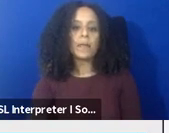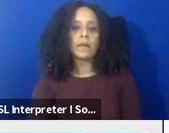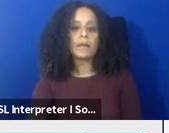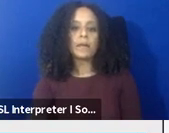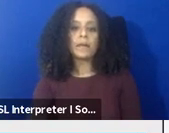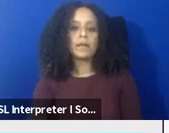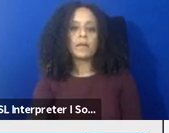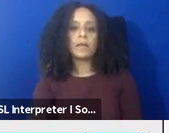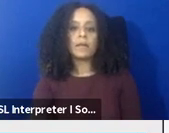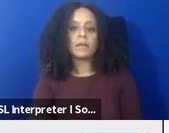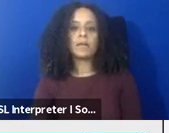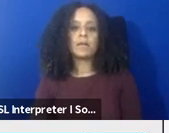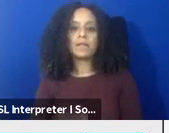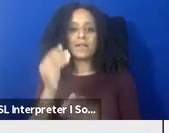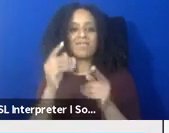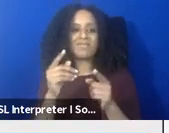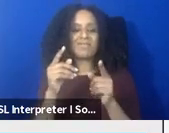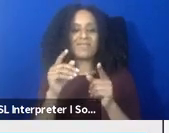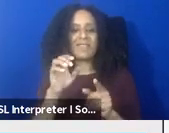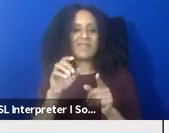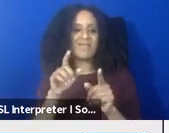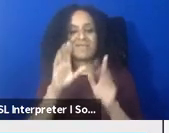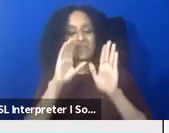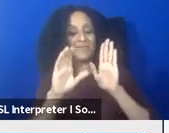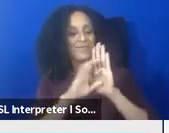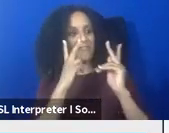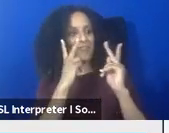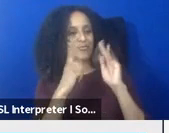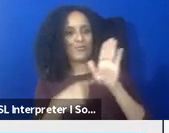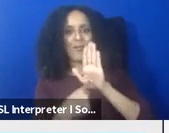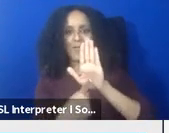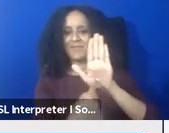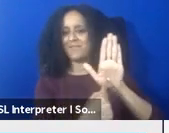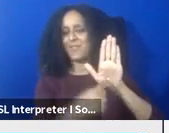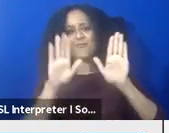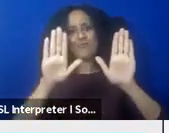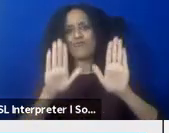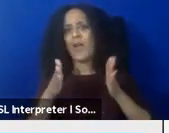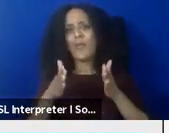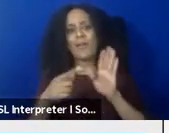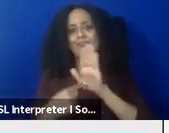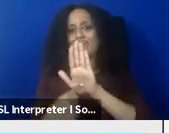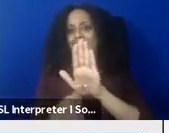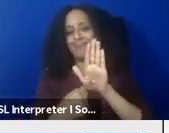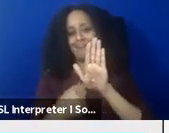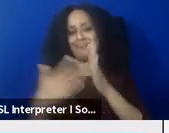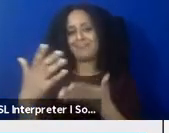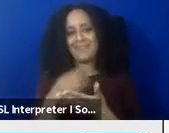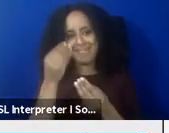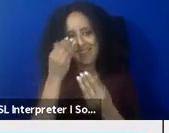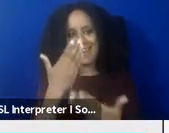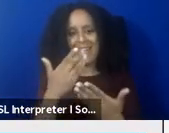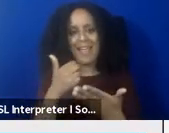So infographics are a great way to visually represent information or data, and we know that they can help patients